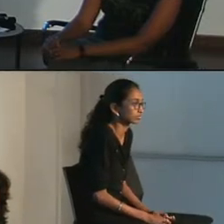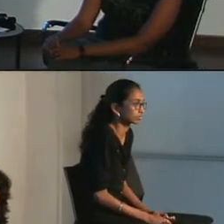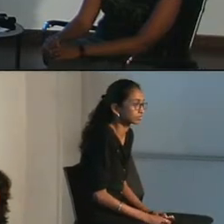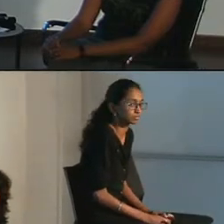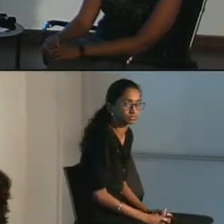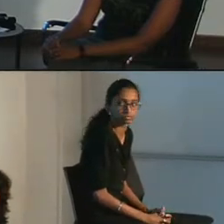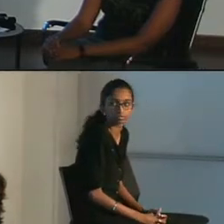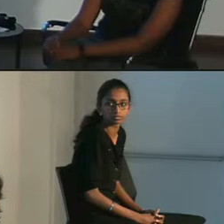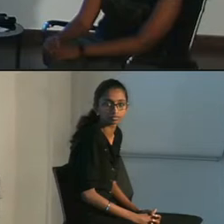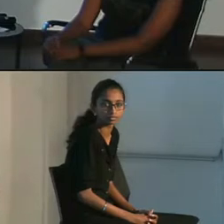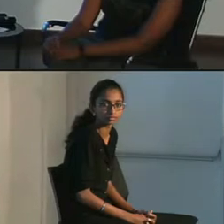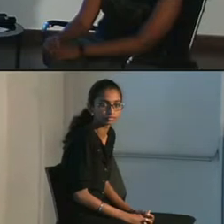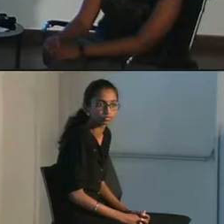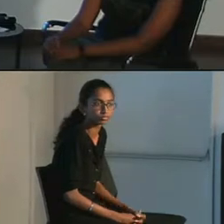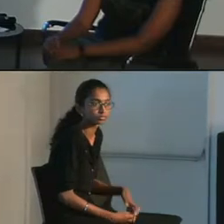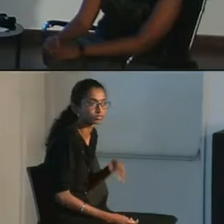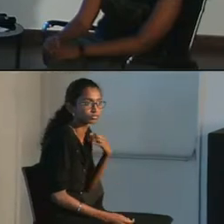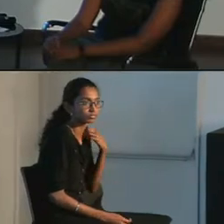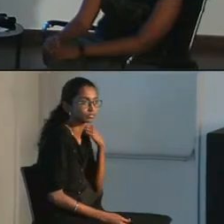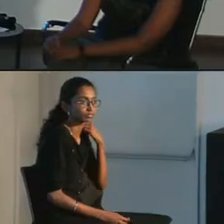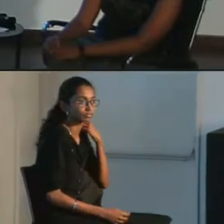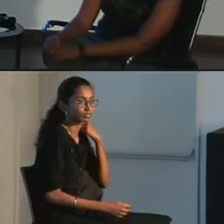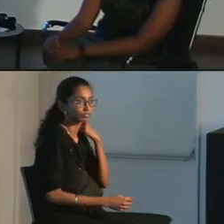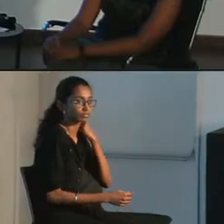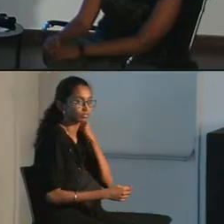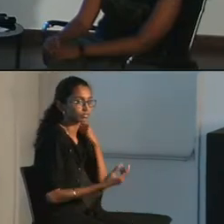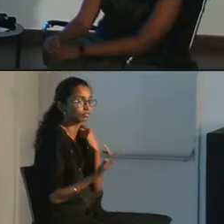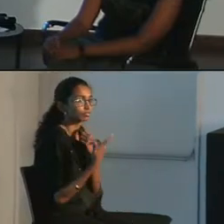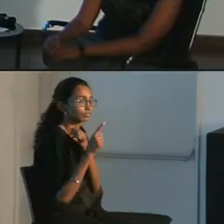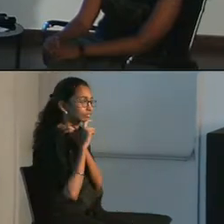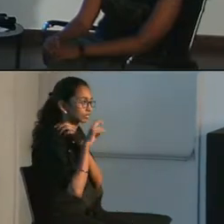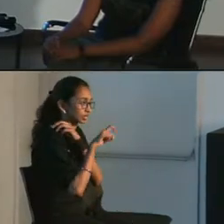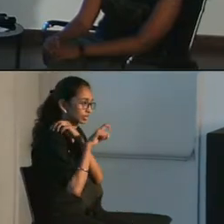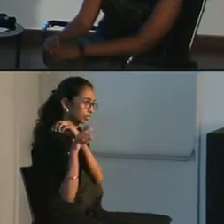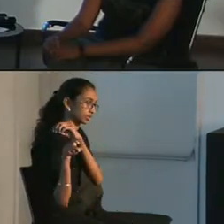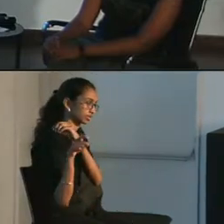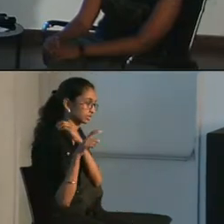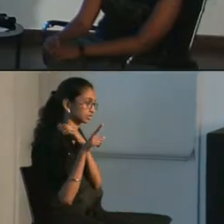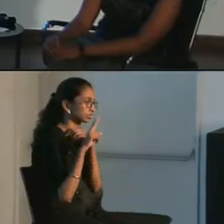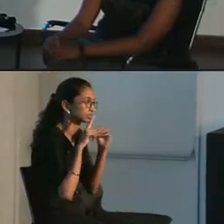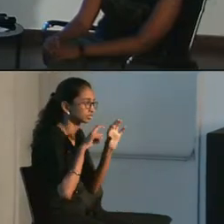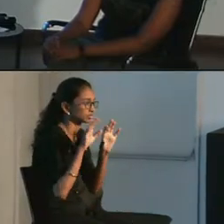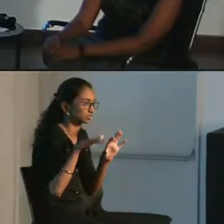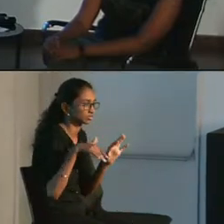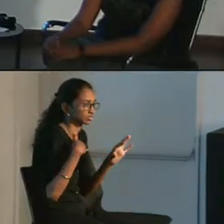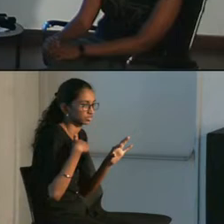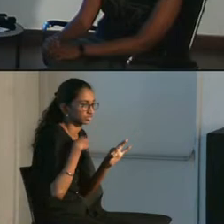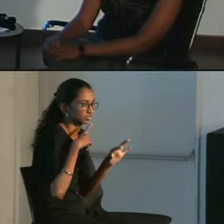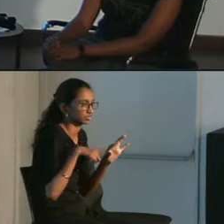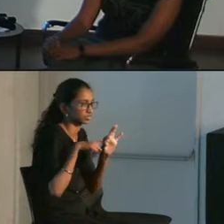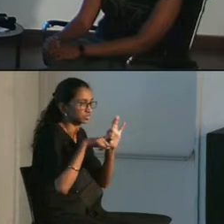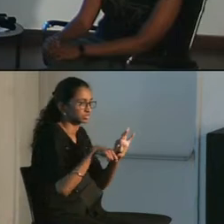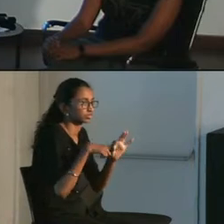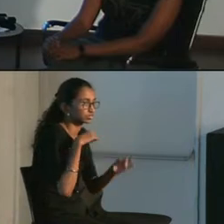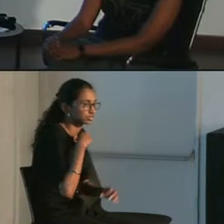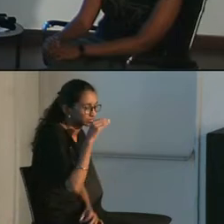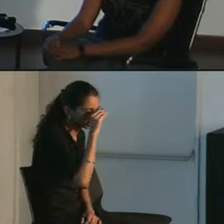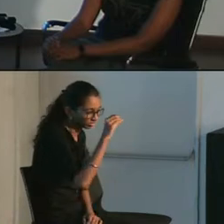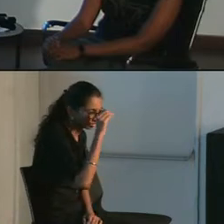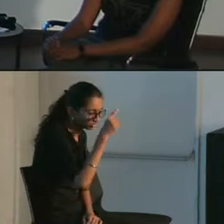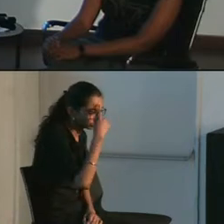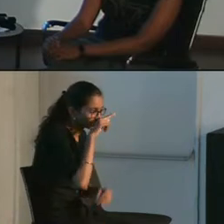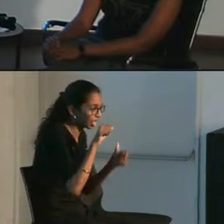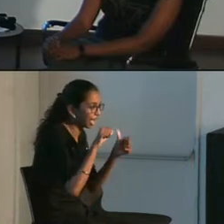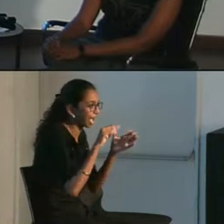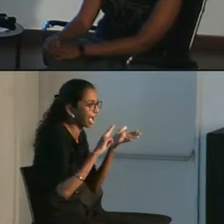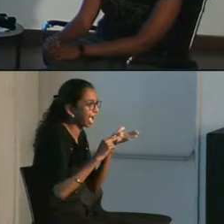Hi, I actually had a question and a bit of a observation for Anpu.